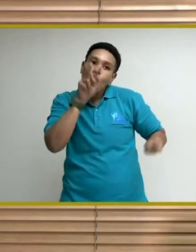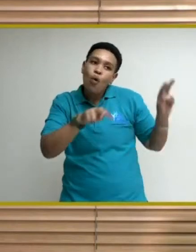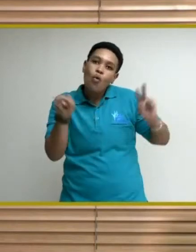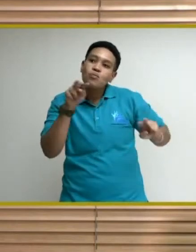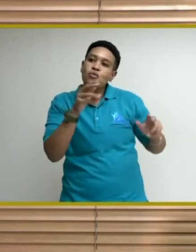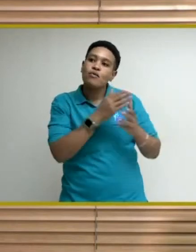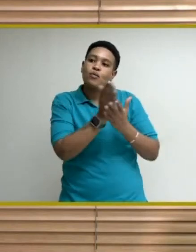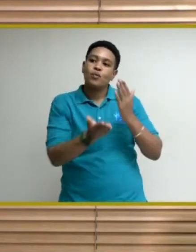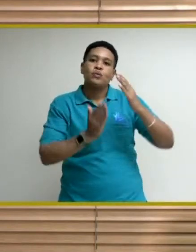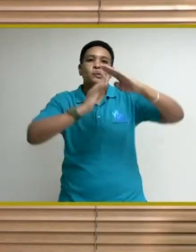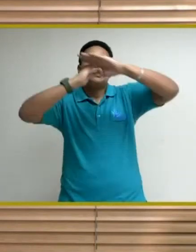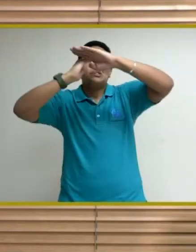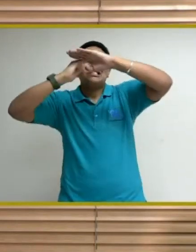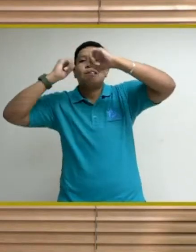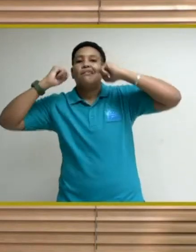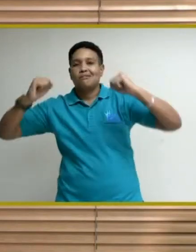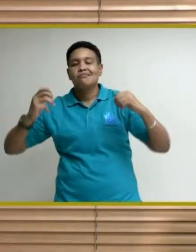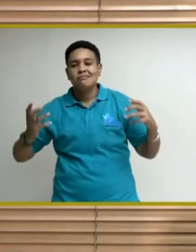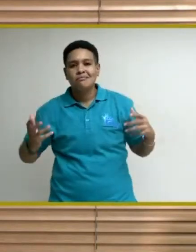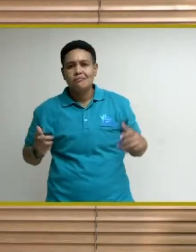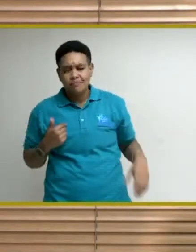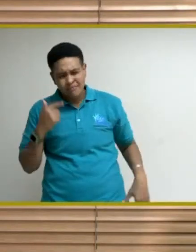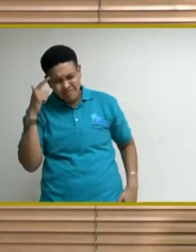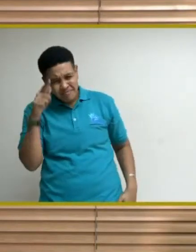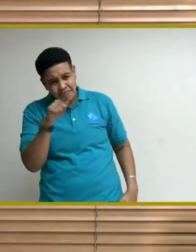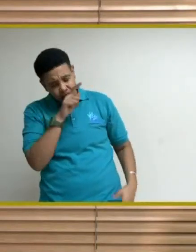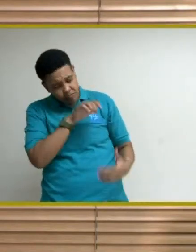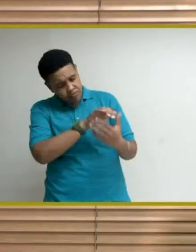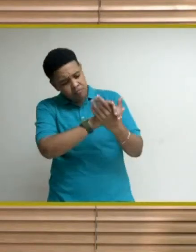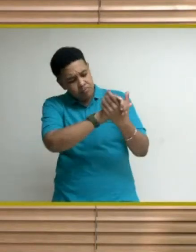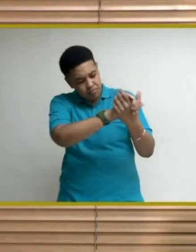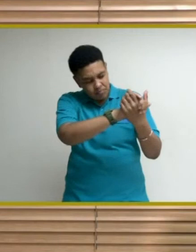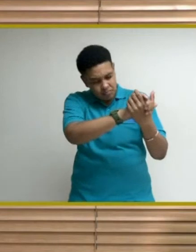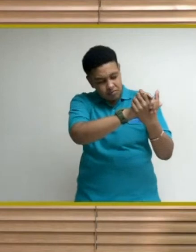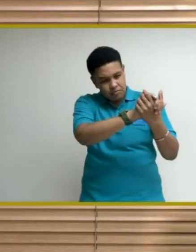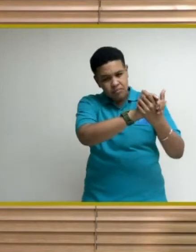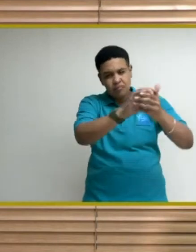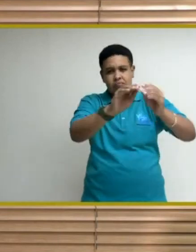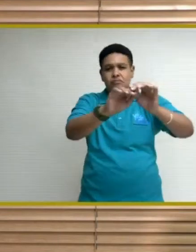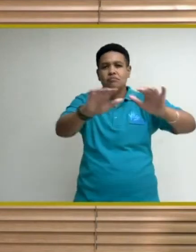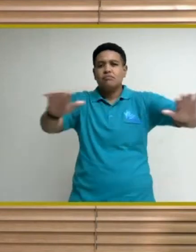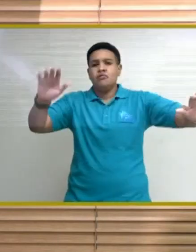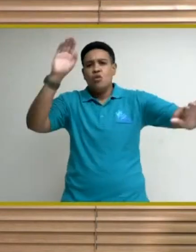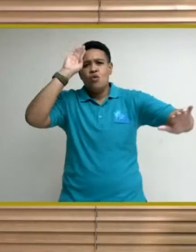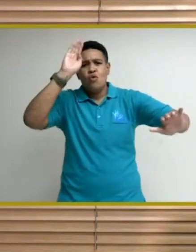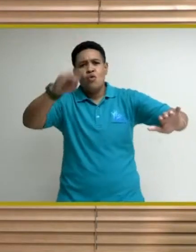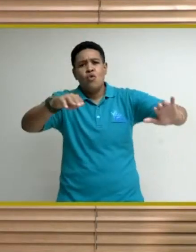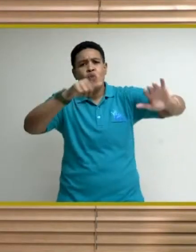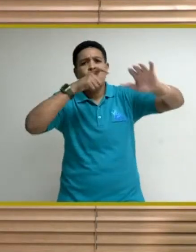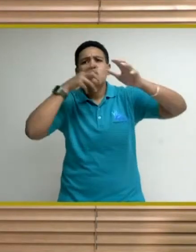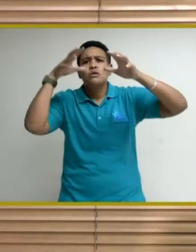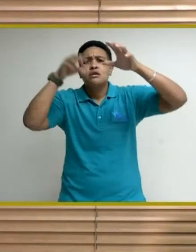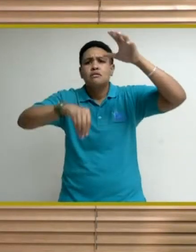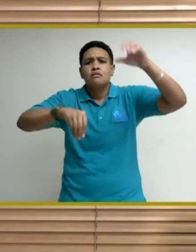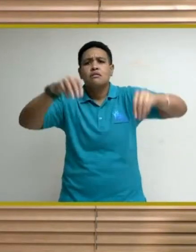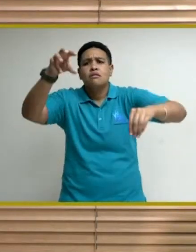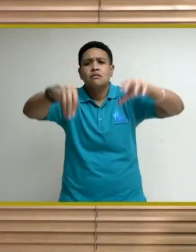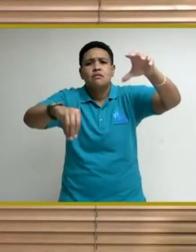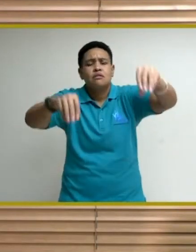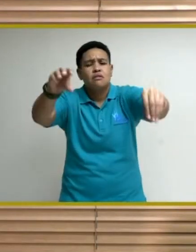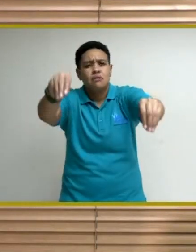those restrictions. So I think it's commendations all around to all who have played